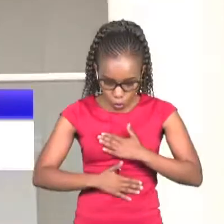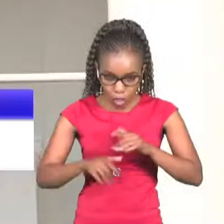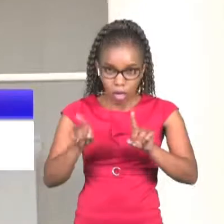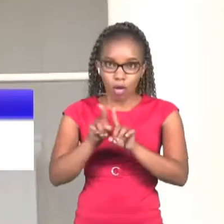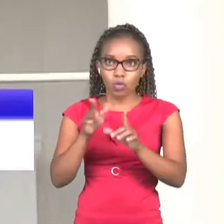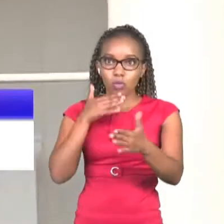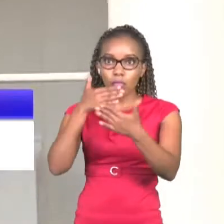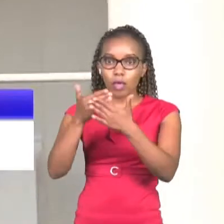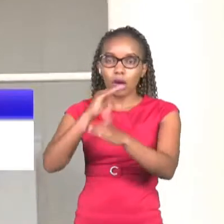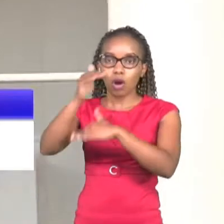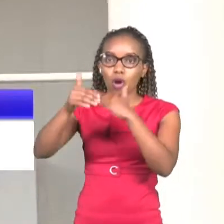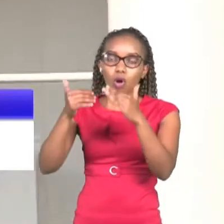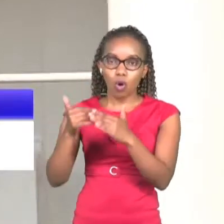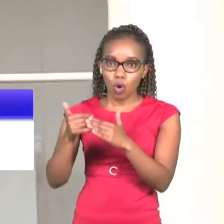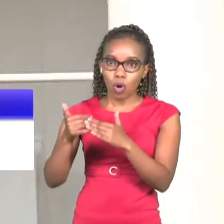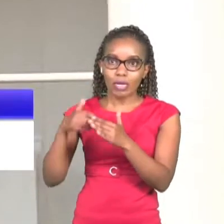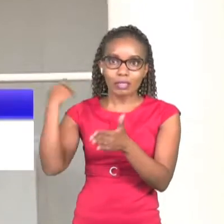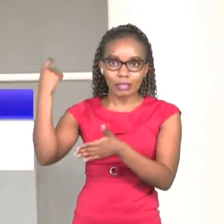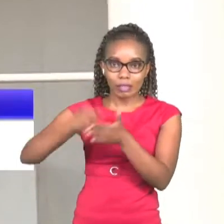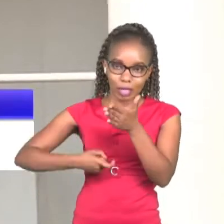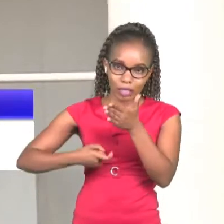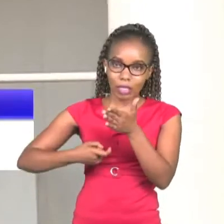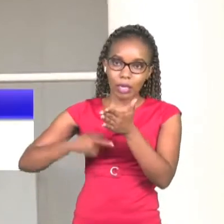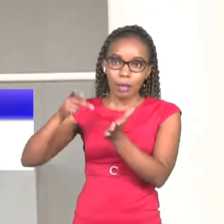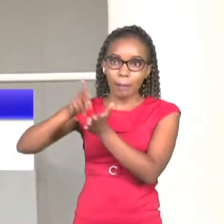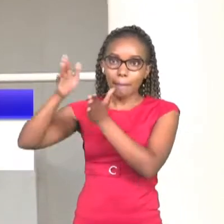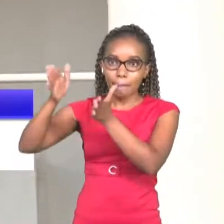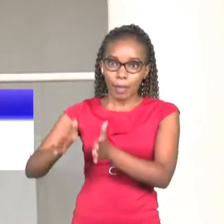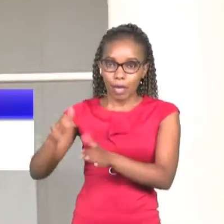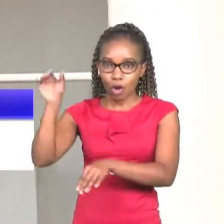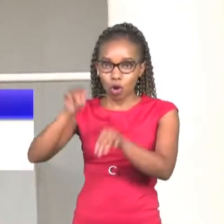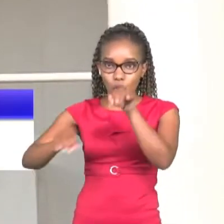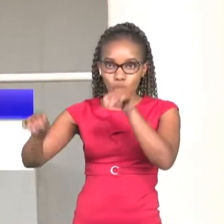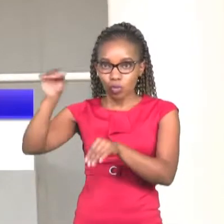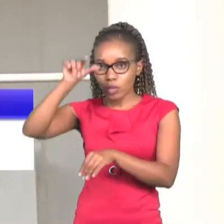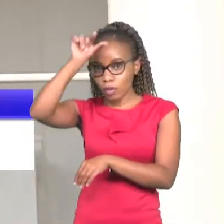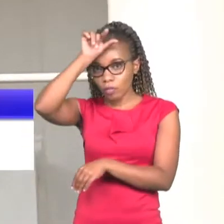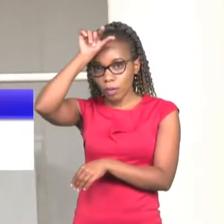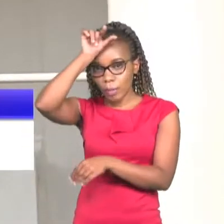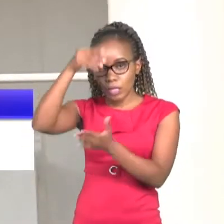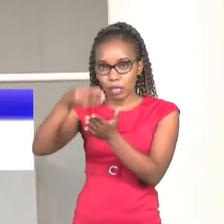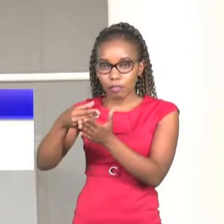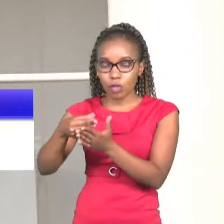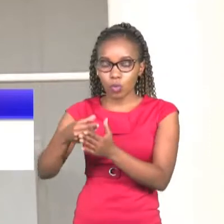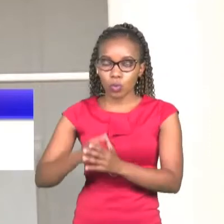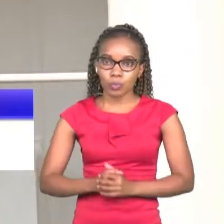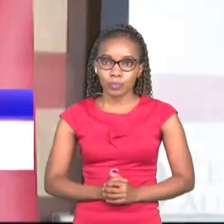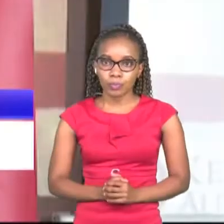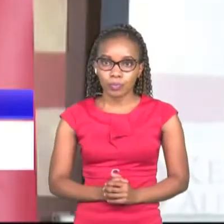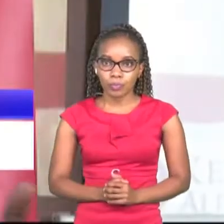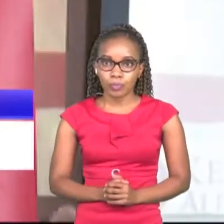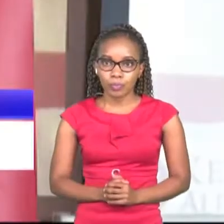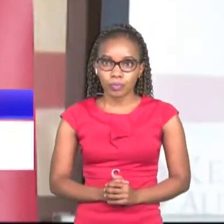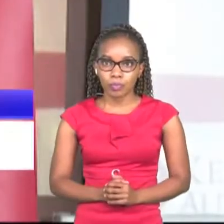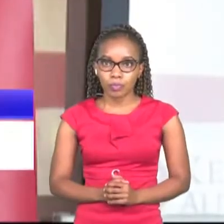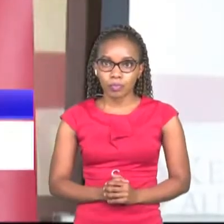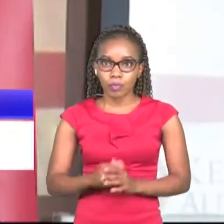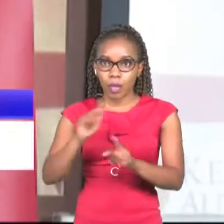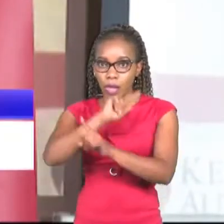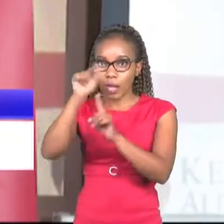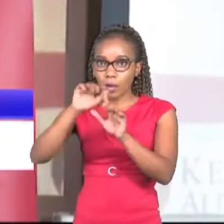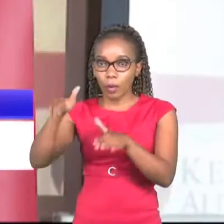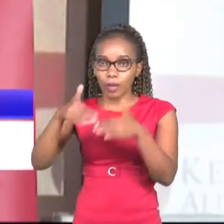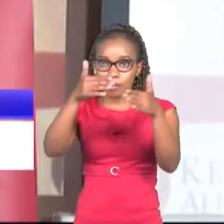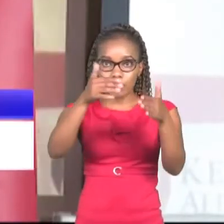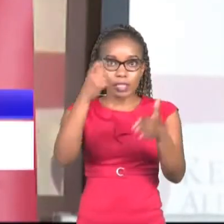all taxpayers for their invaluable contribution to the government's revenue. If someone presents to you a tax